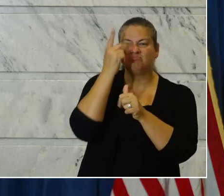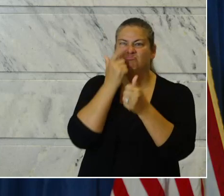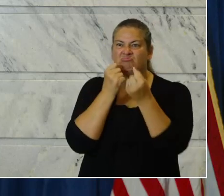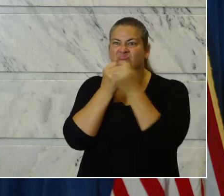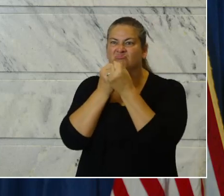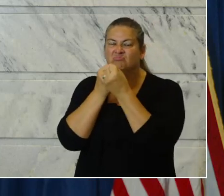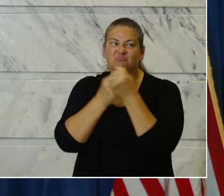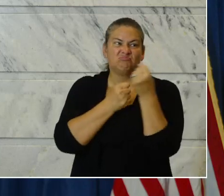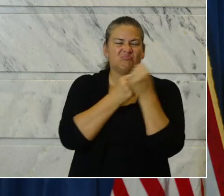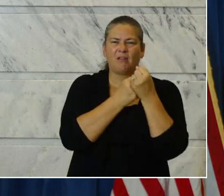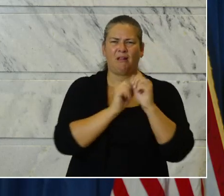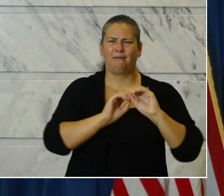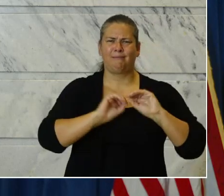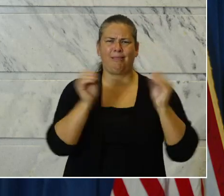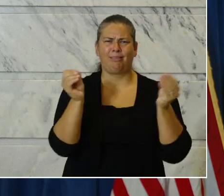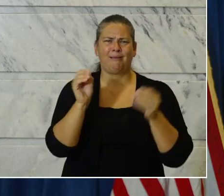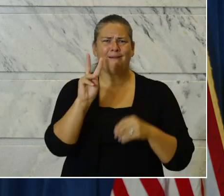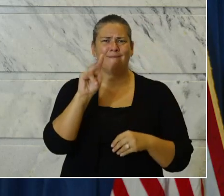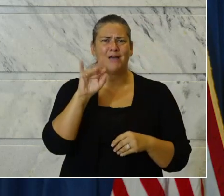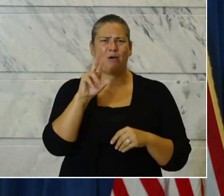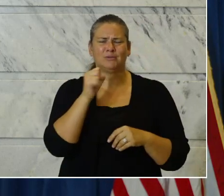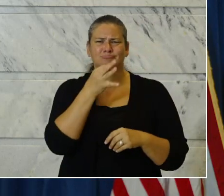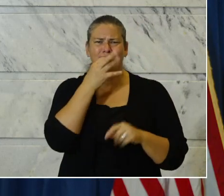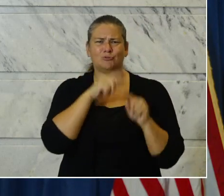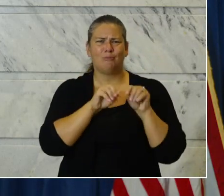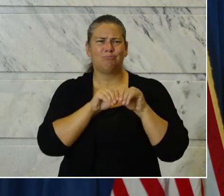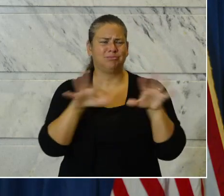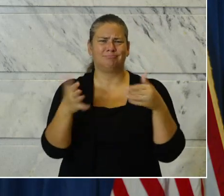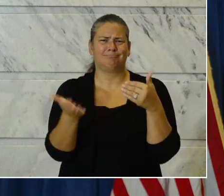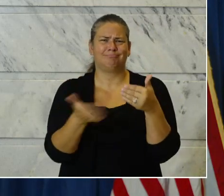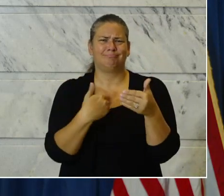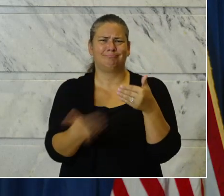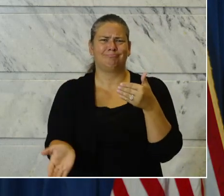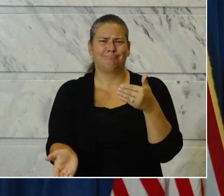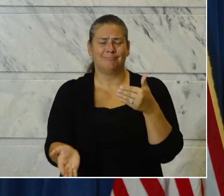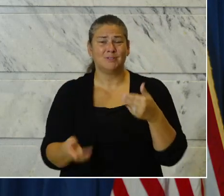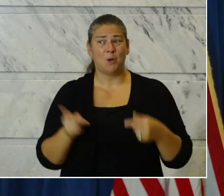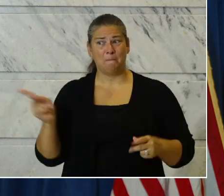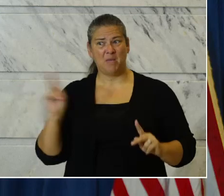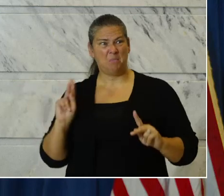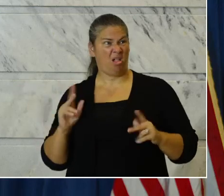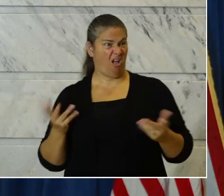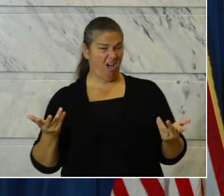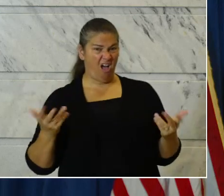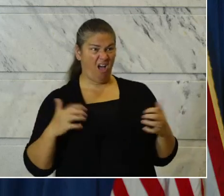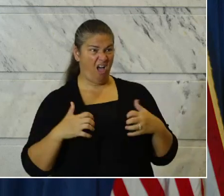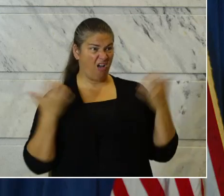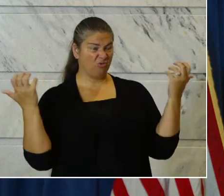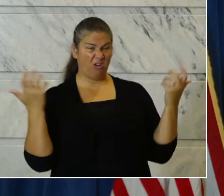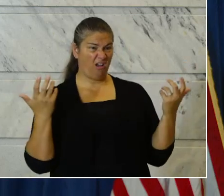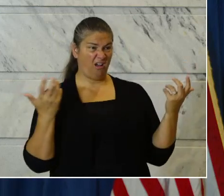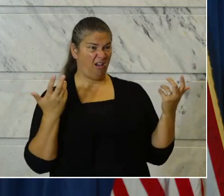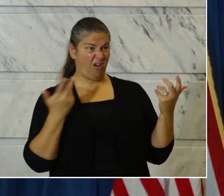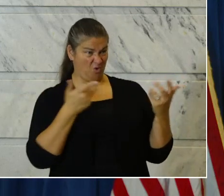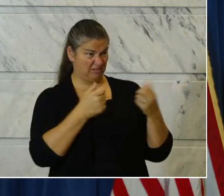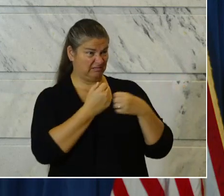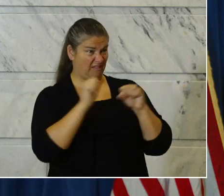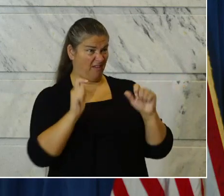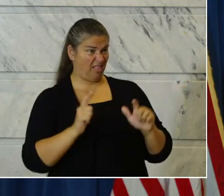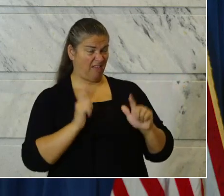everything seems to get political, and people get angry about doing something that we know could help save lives. I